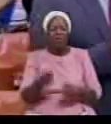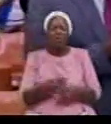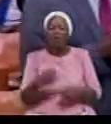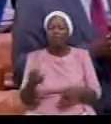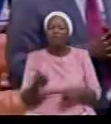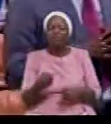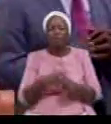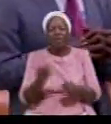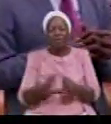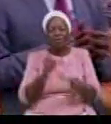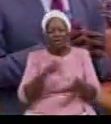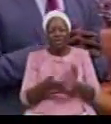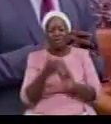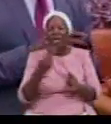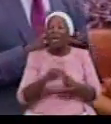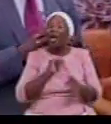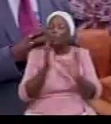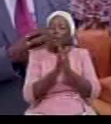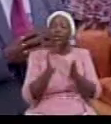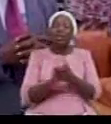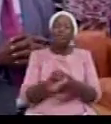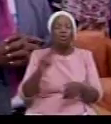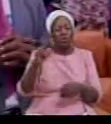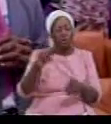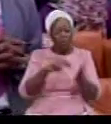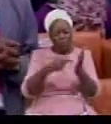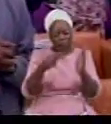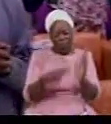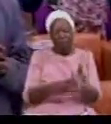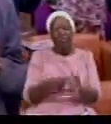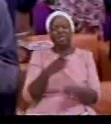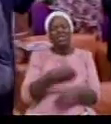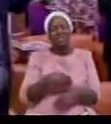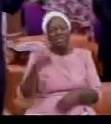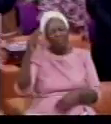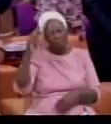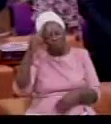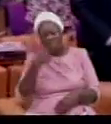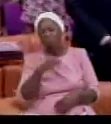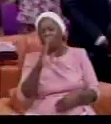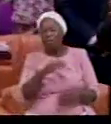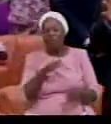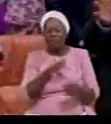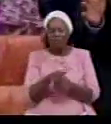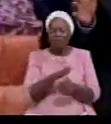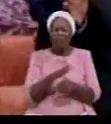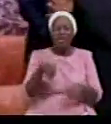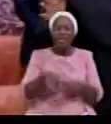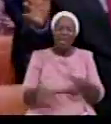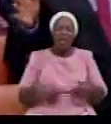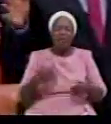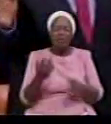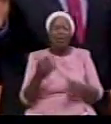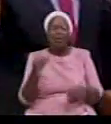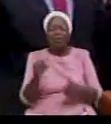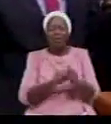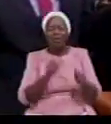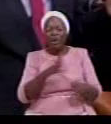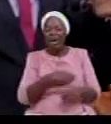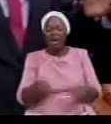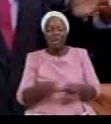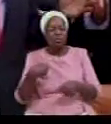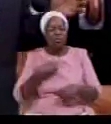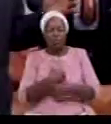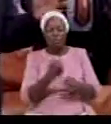pray that your purpose, your plan will be fulfilled in the life of everyone as we make progress, and nothing